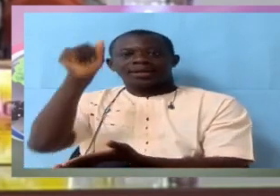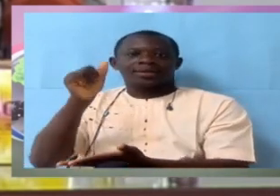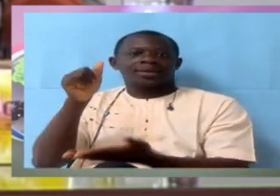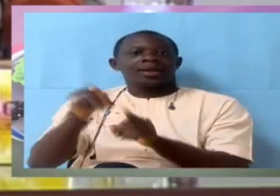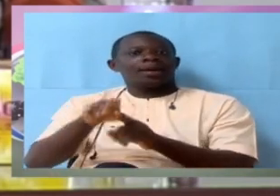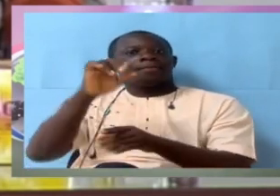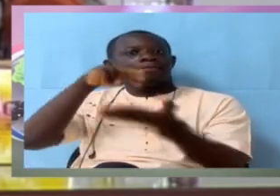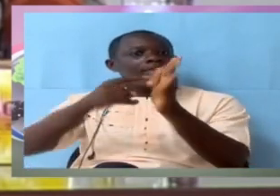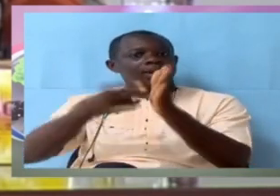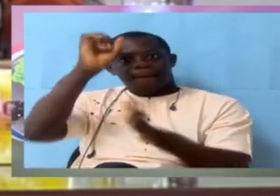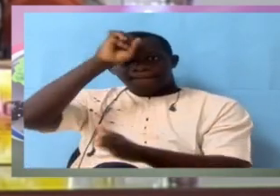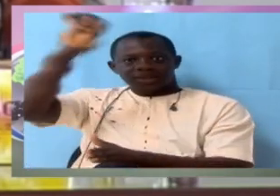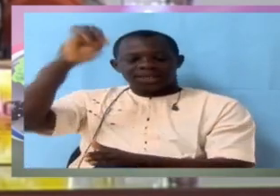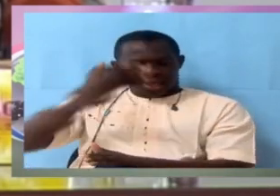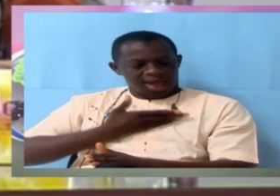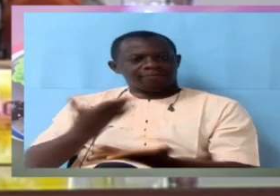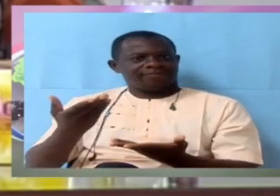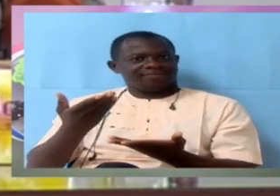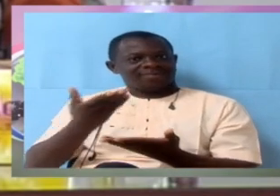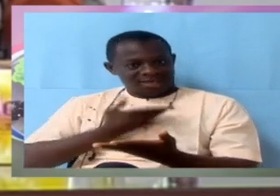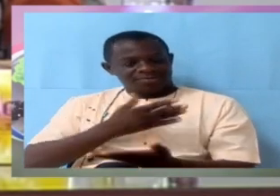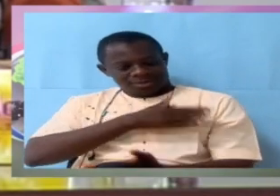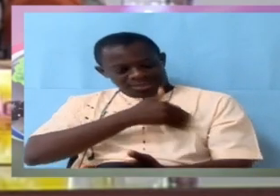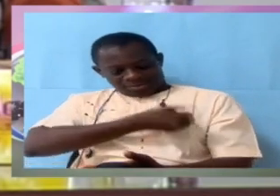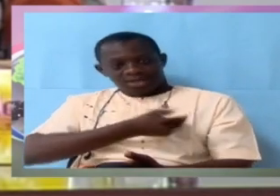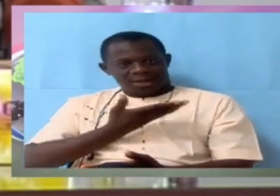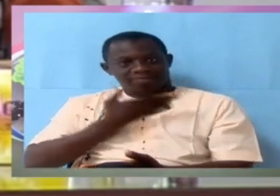that the president had the cure for